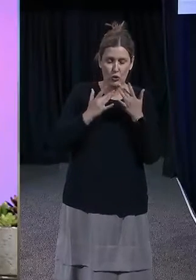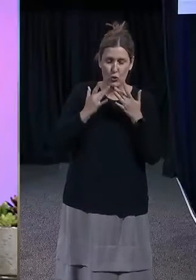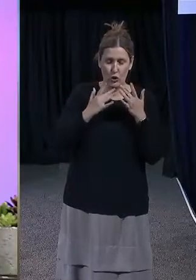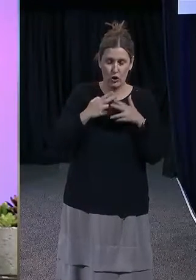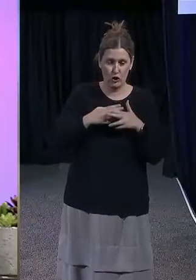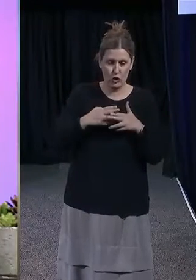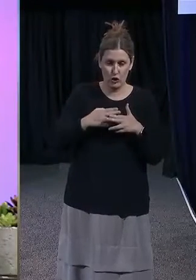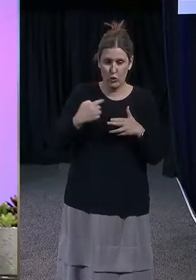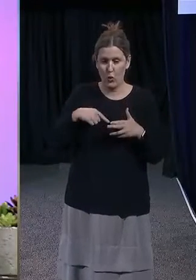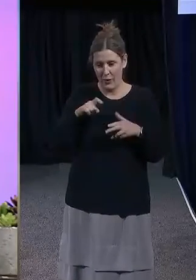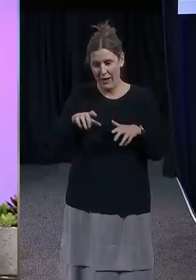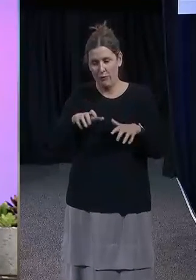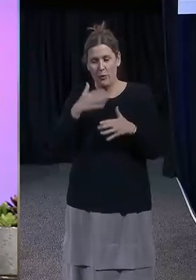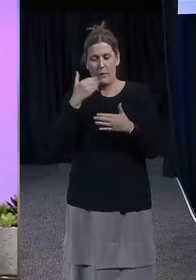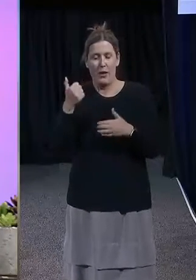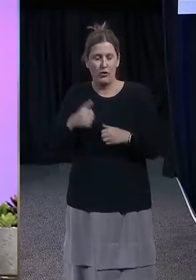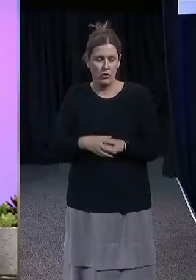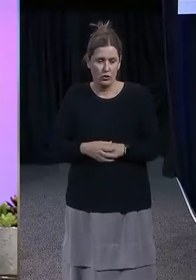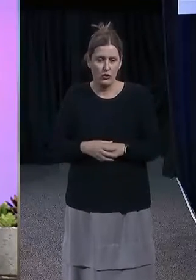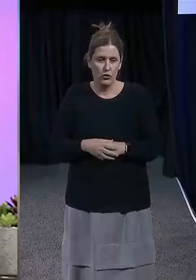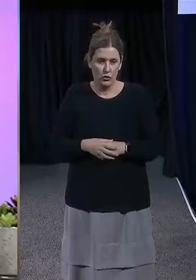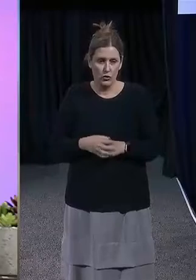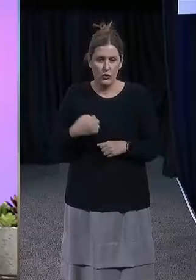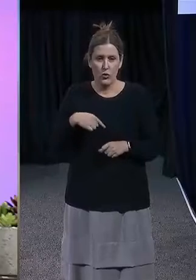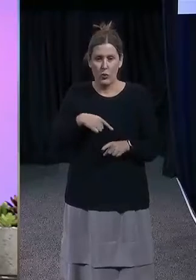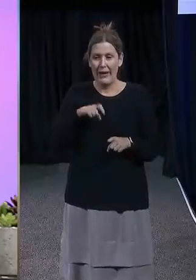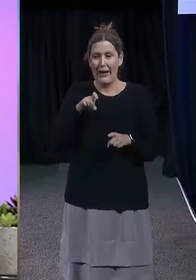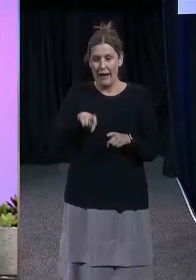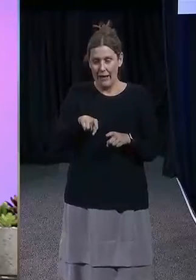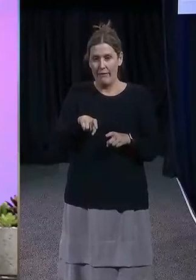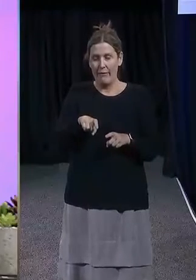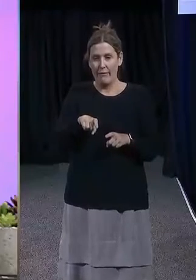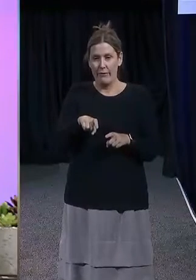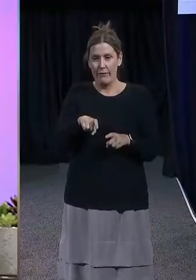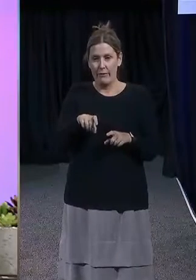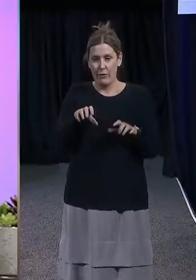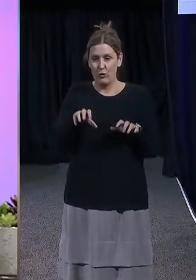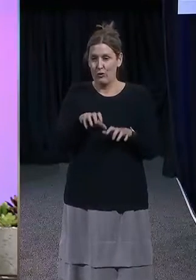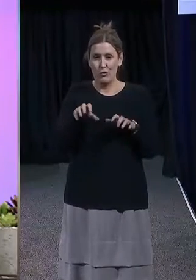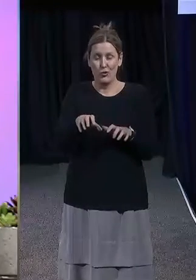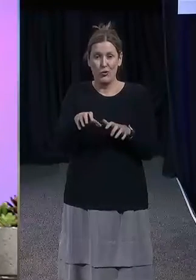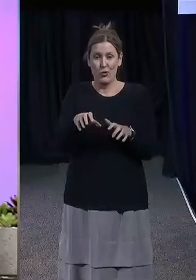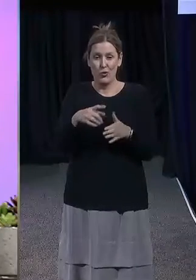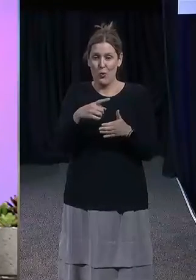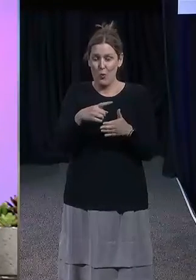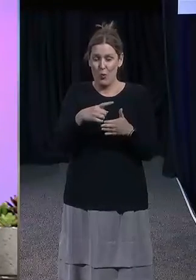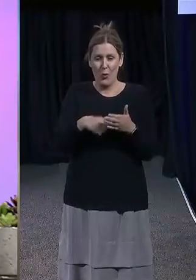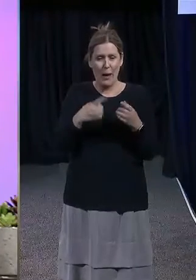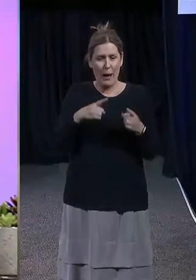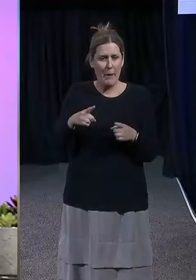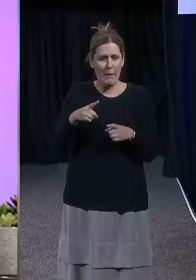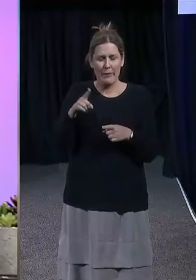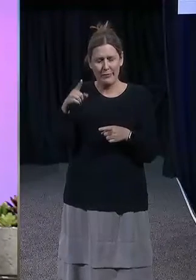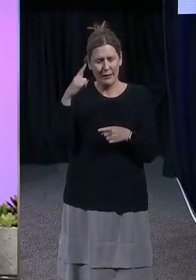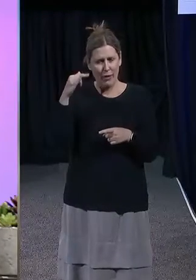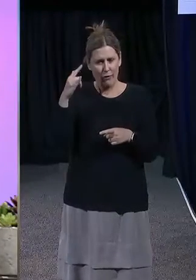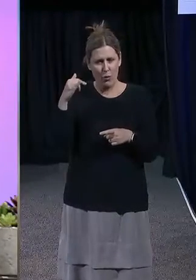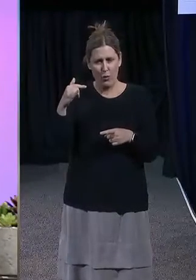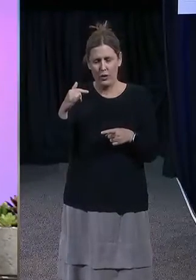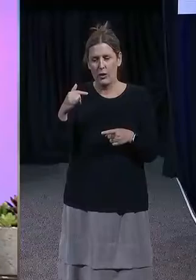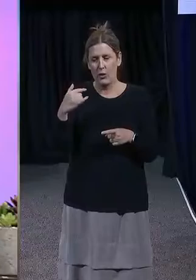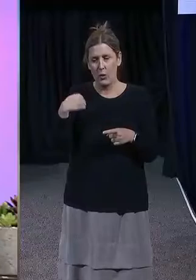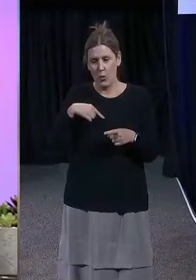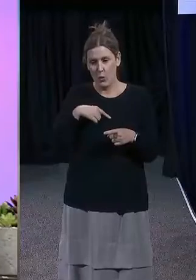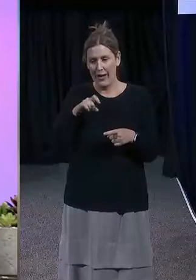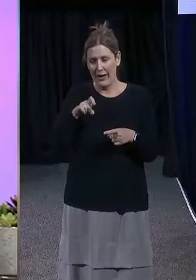do better, we must do better, and so we have to do exactly what happened in California. We have